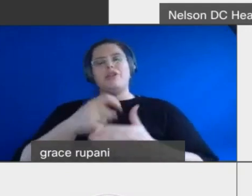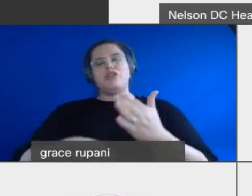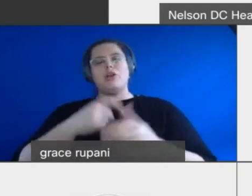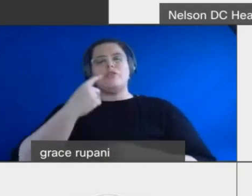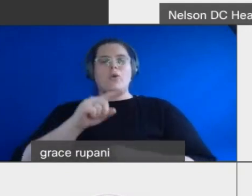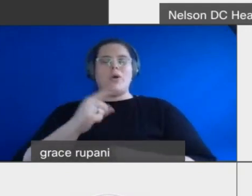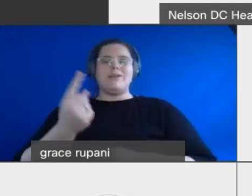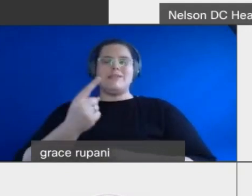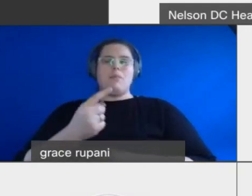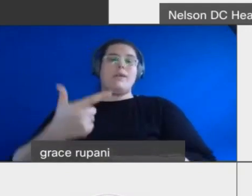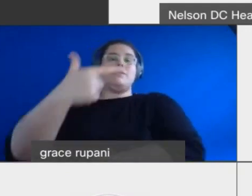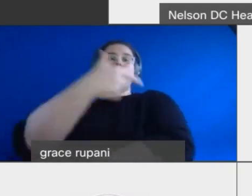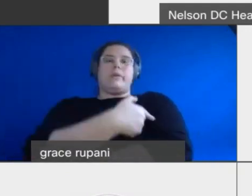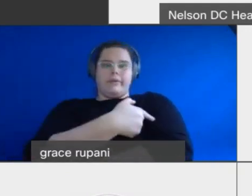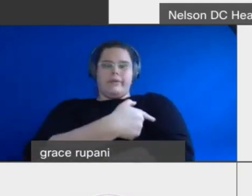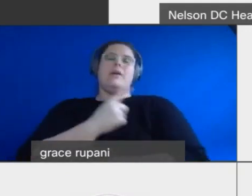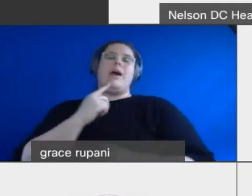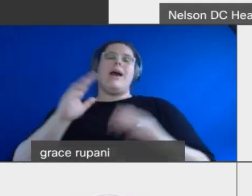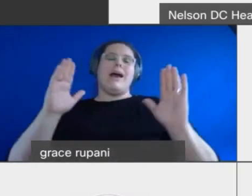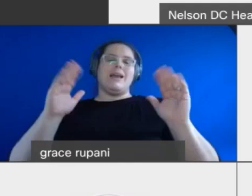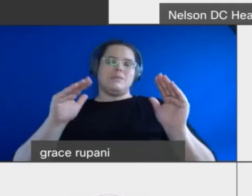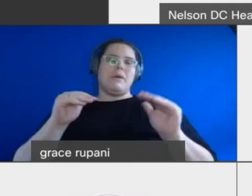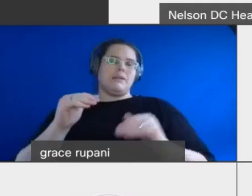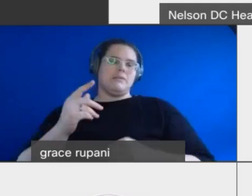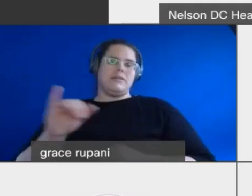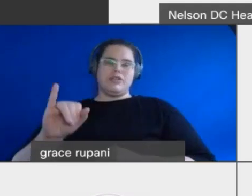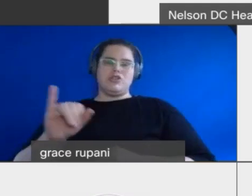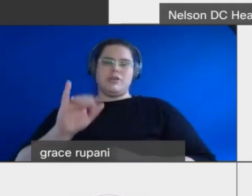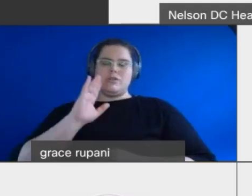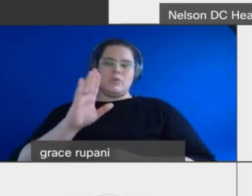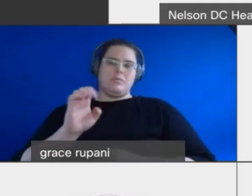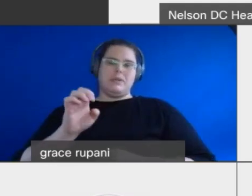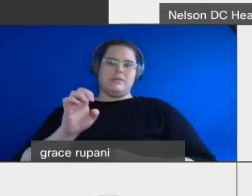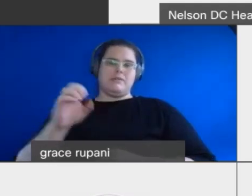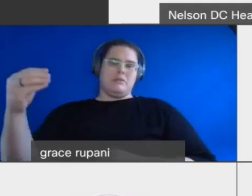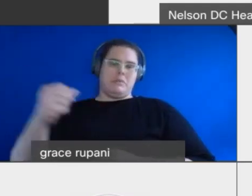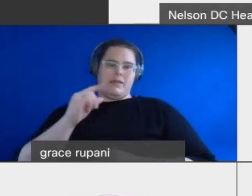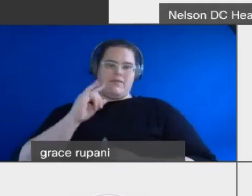I think that's expected to be picked up by insurance to the extent it can be.